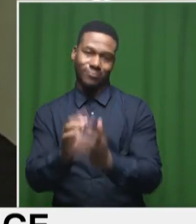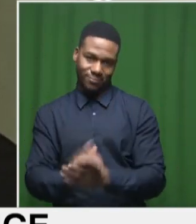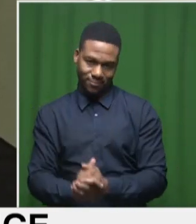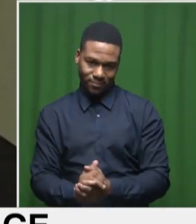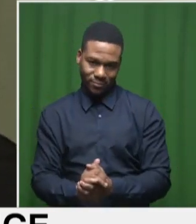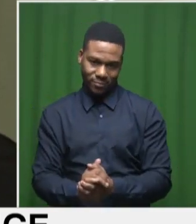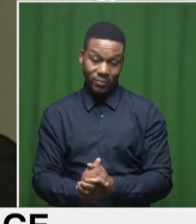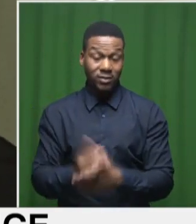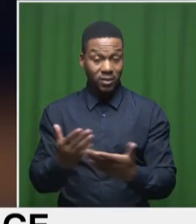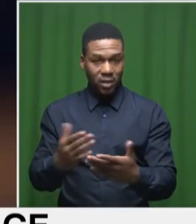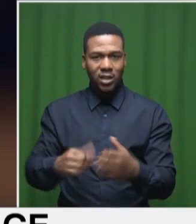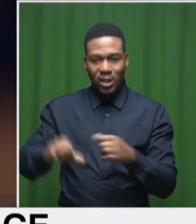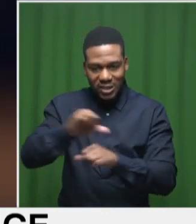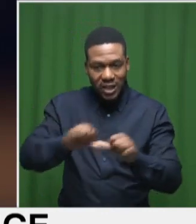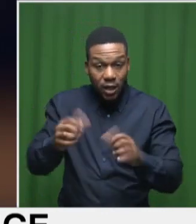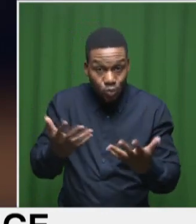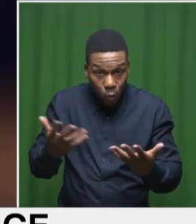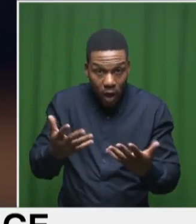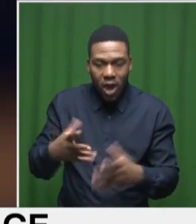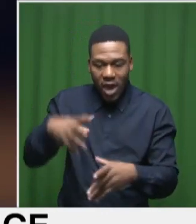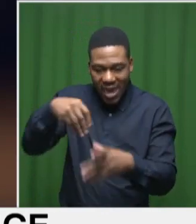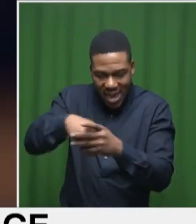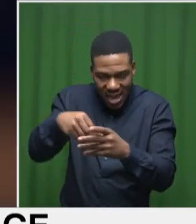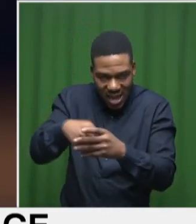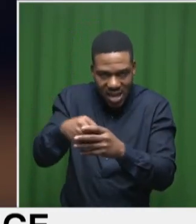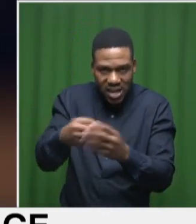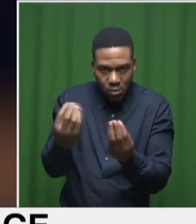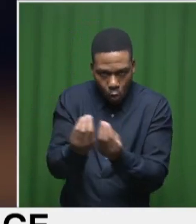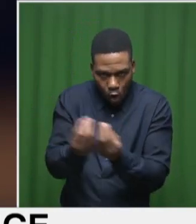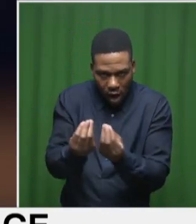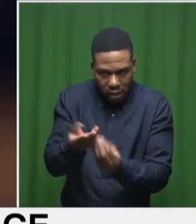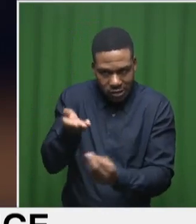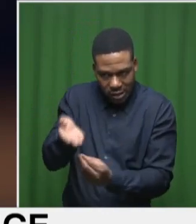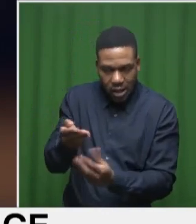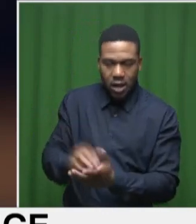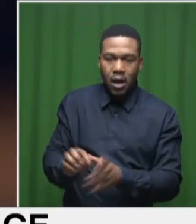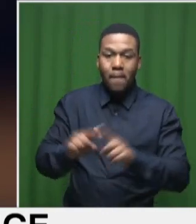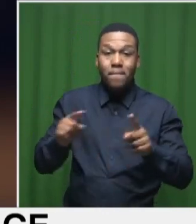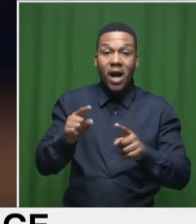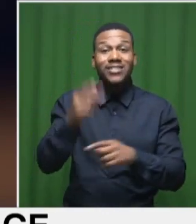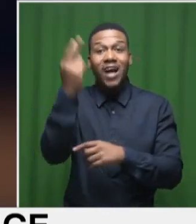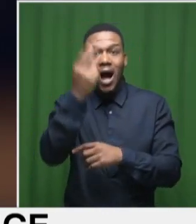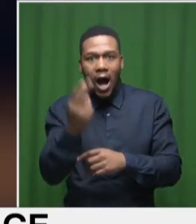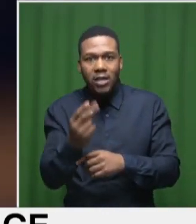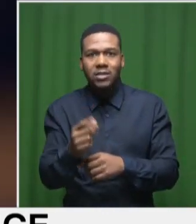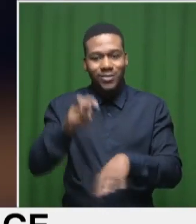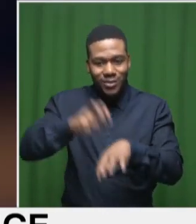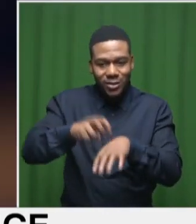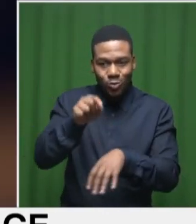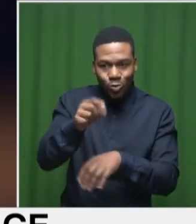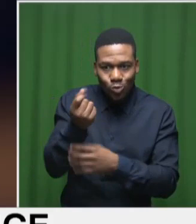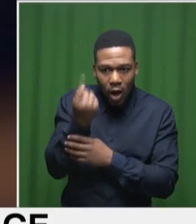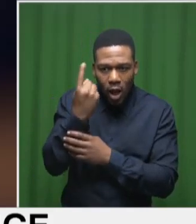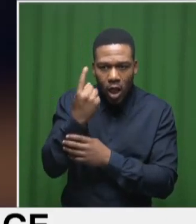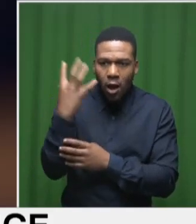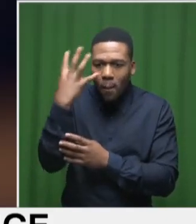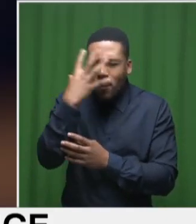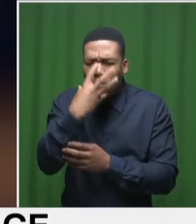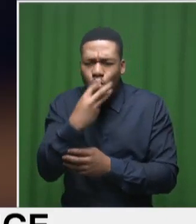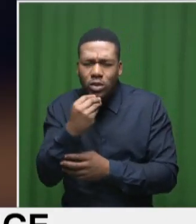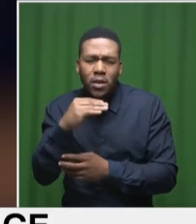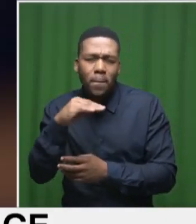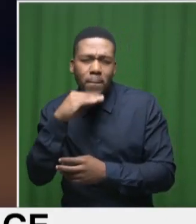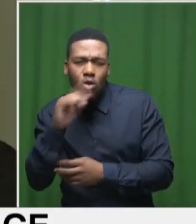about it and it's not difficult, but the art side of it, to understand what beauty is, to get people to a level that they're looking